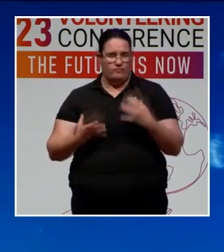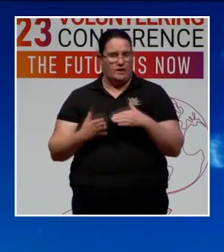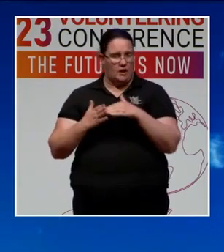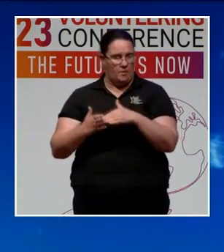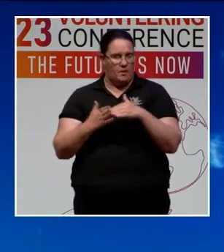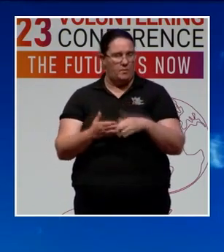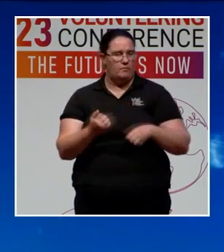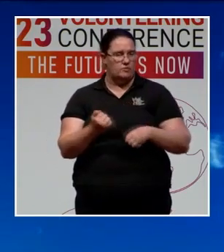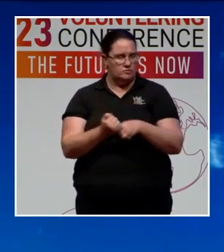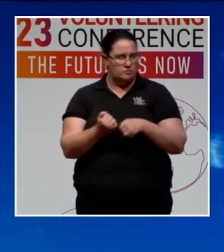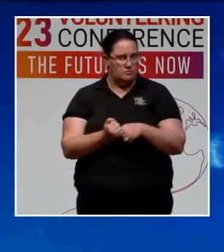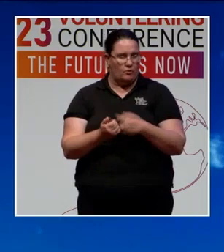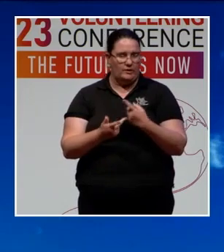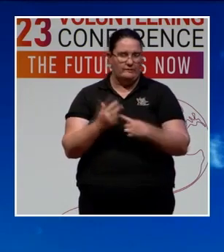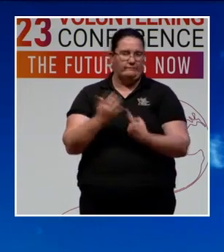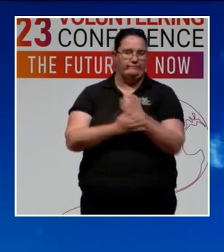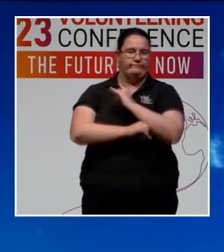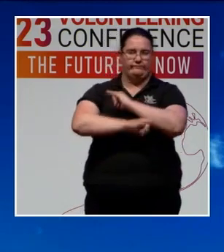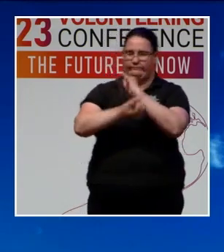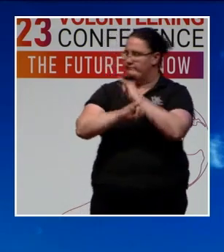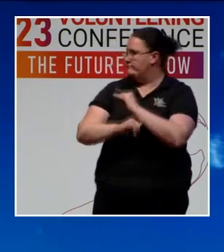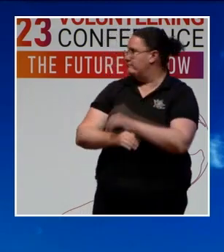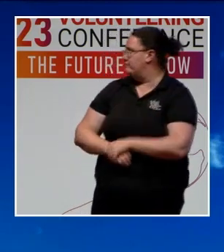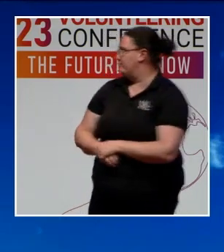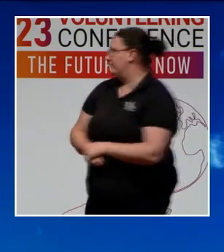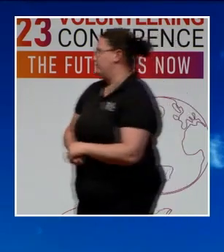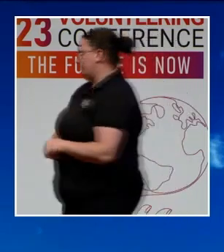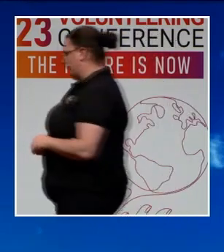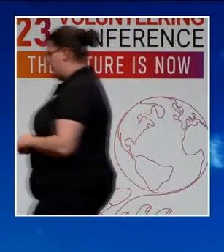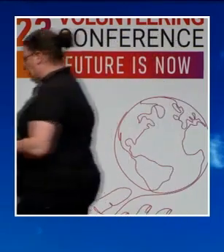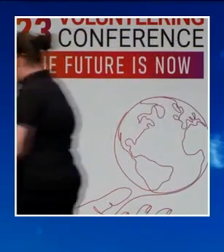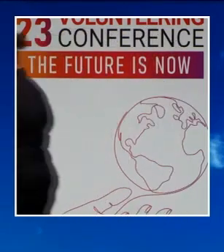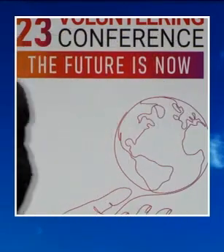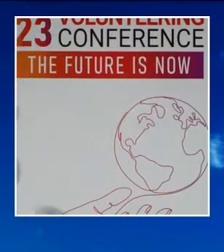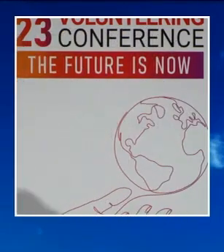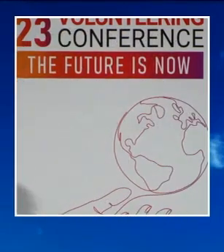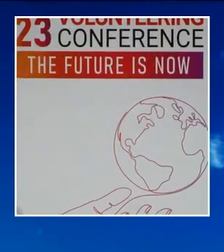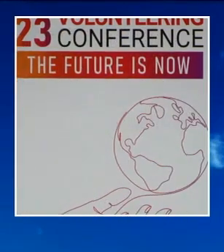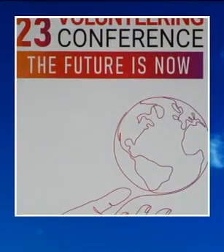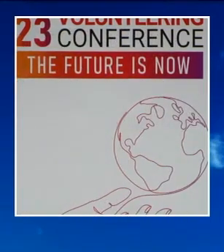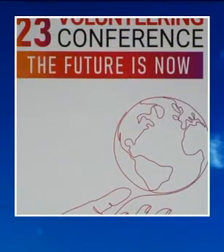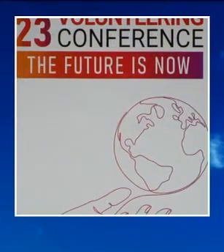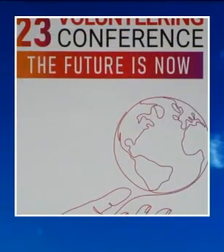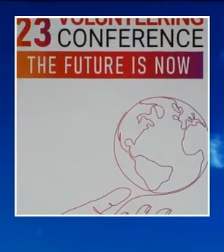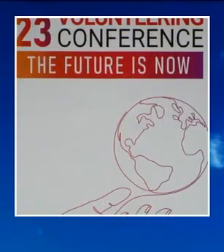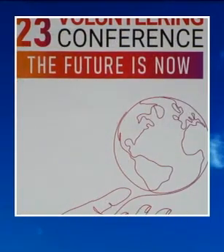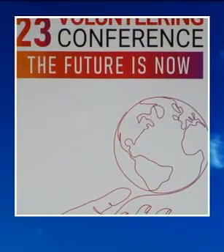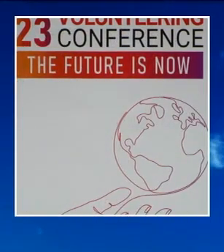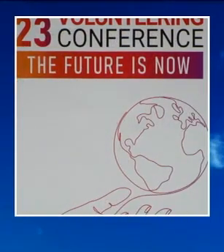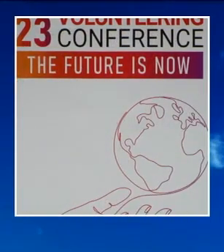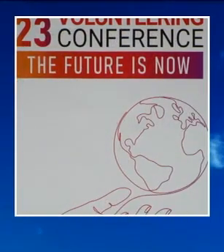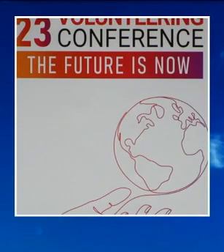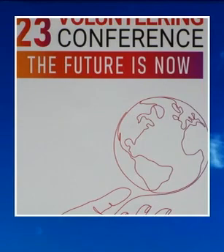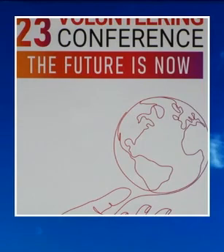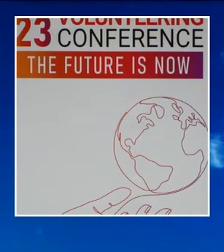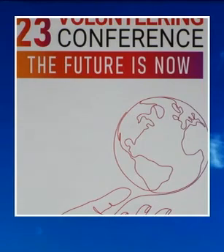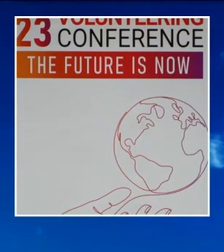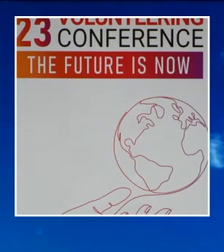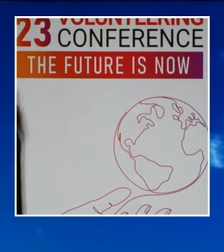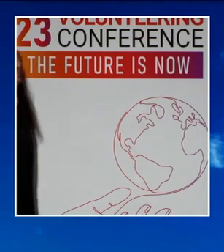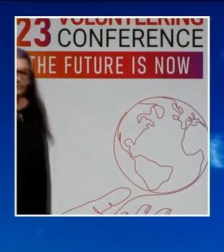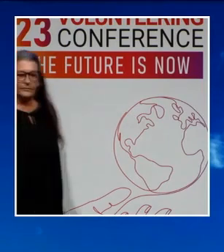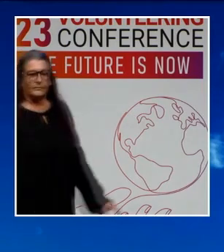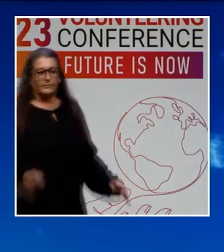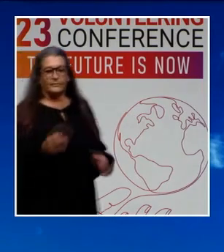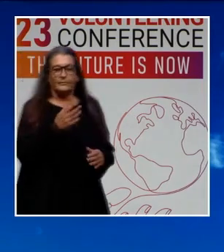in moments of great crisis. They help to build the skills and capabilities of others, like, for example, through